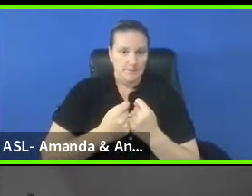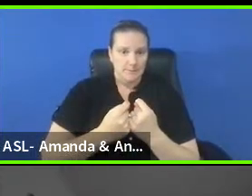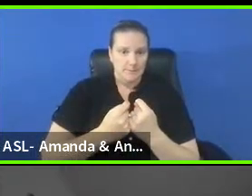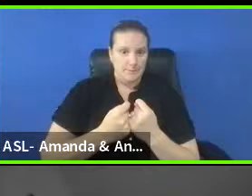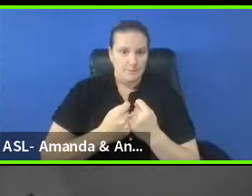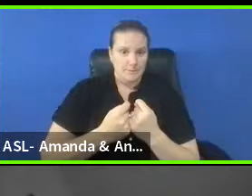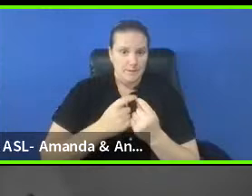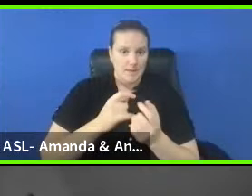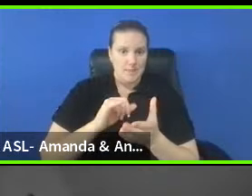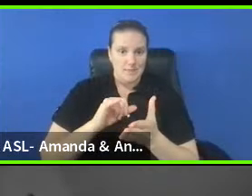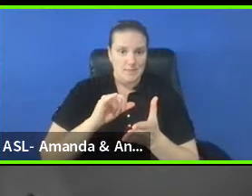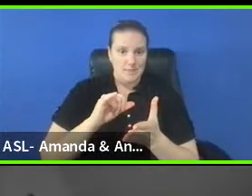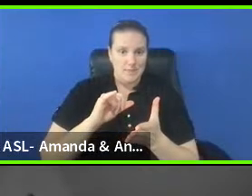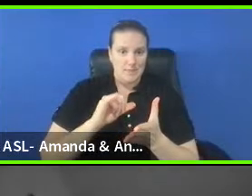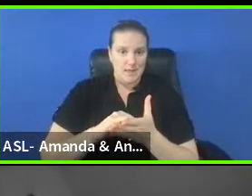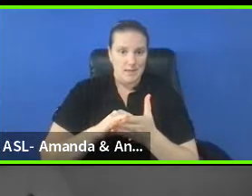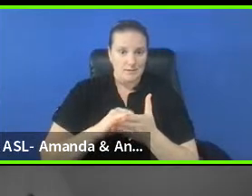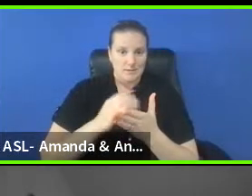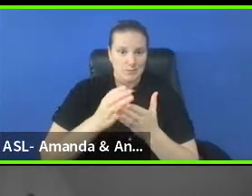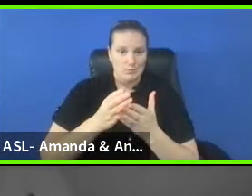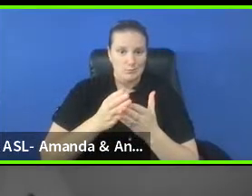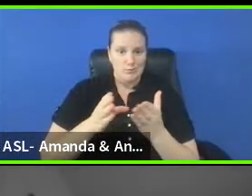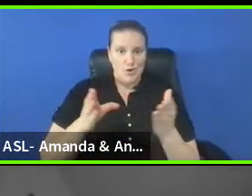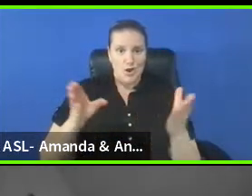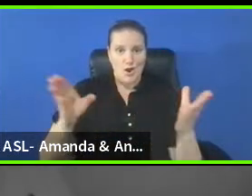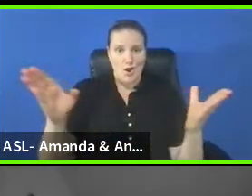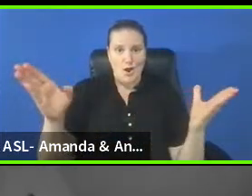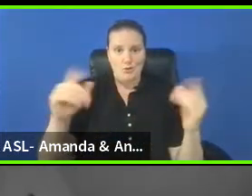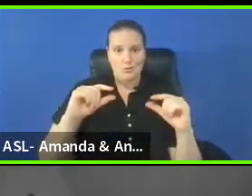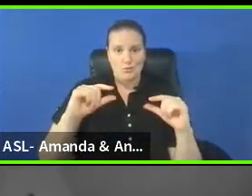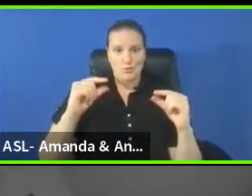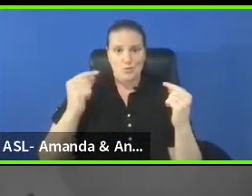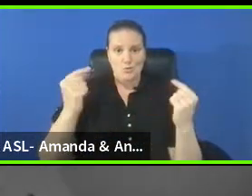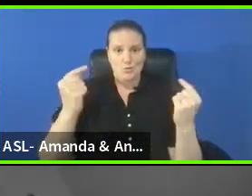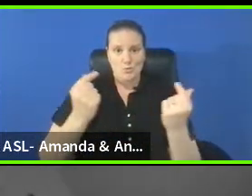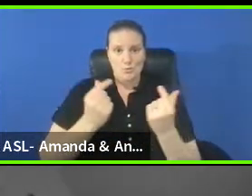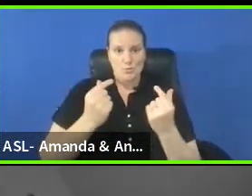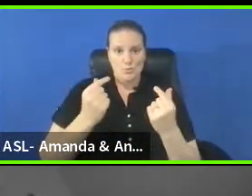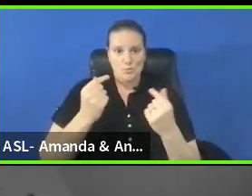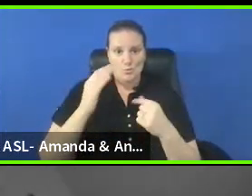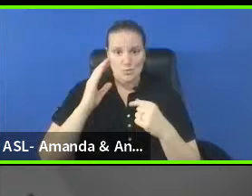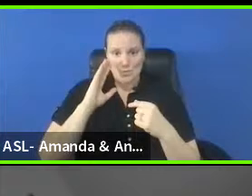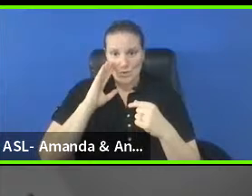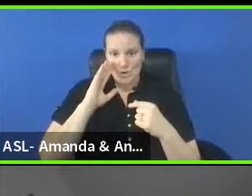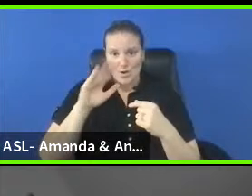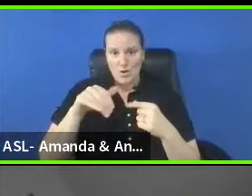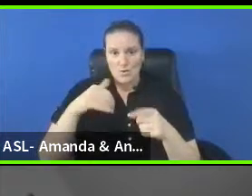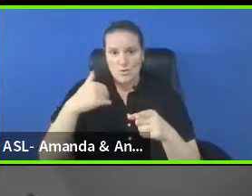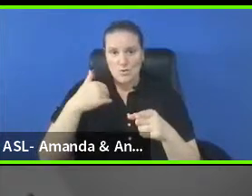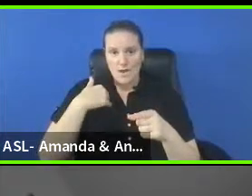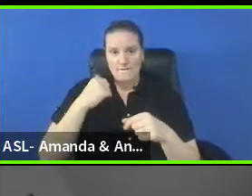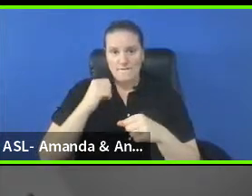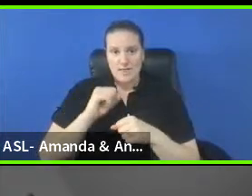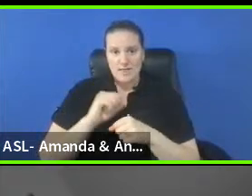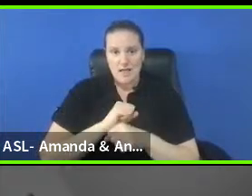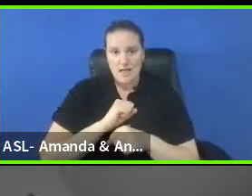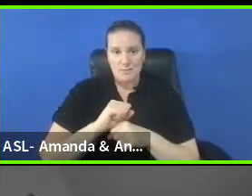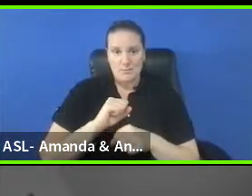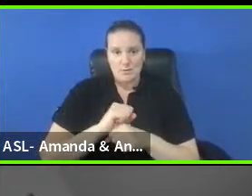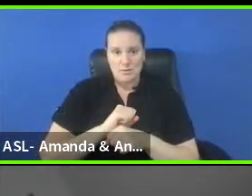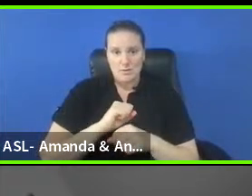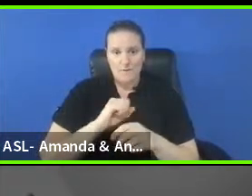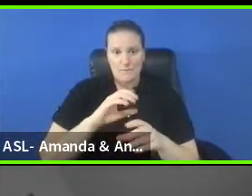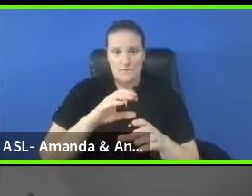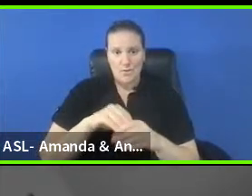a broad group. We know that we will have a labor component that may be